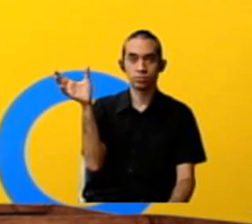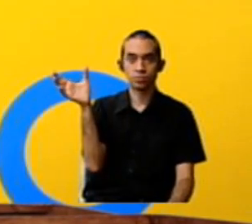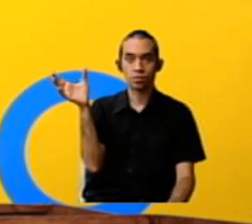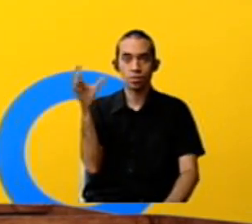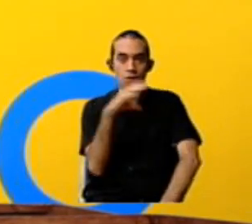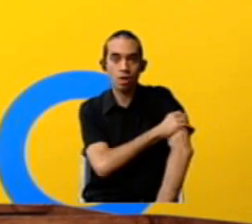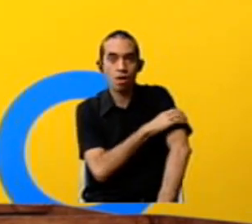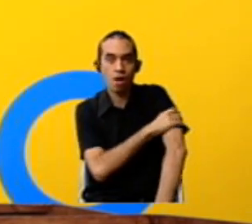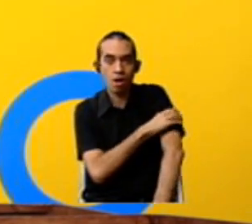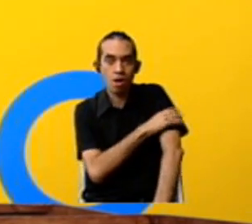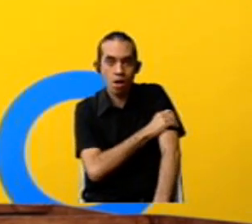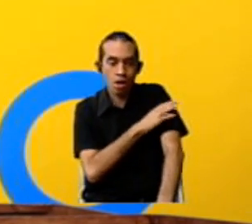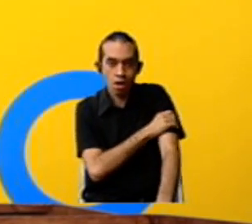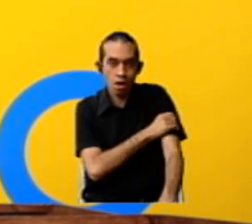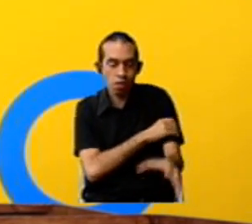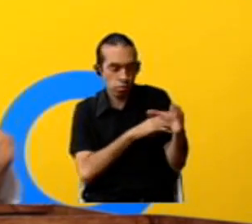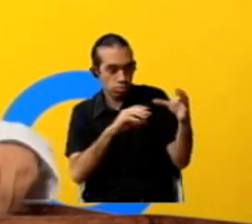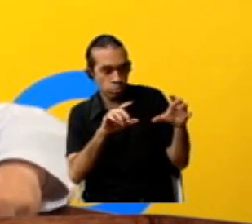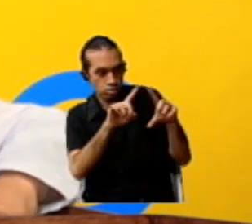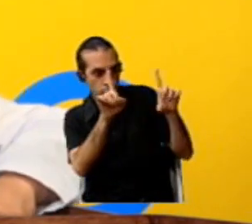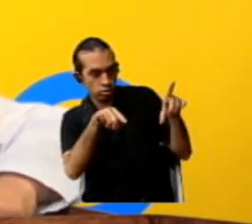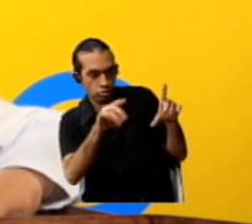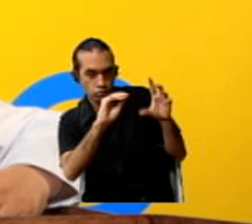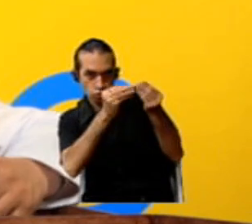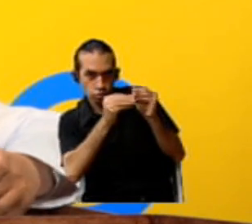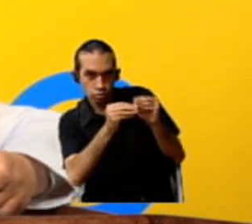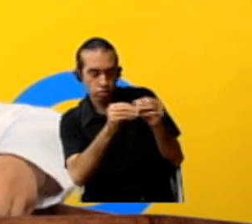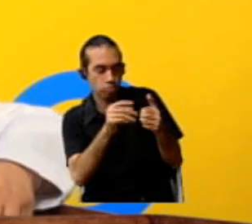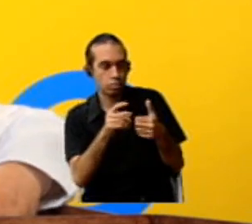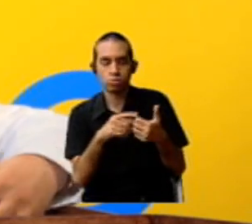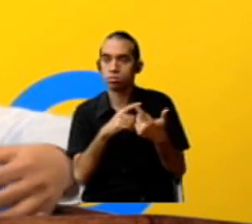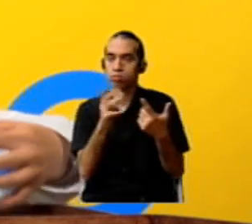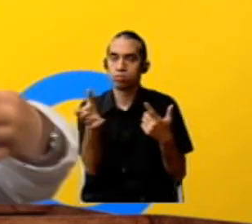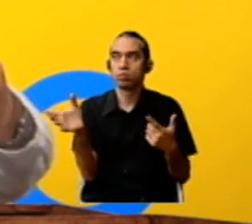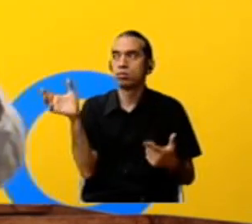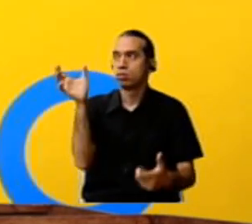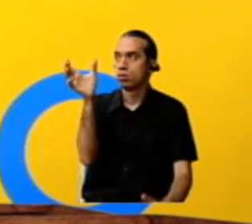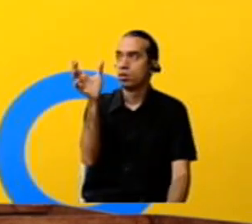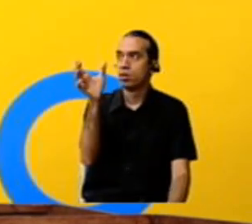monitor. Oh my goodness. And we have some